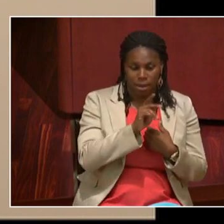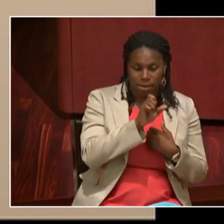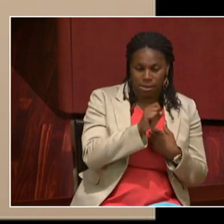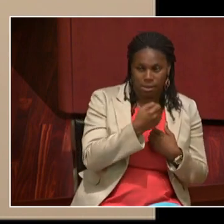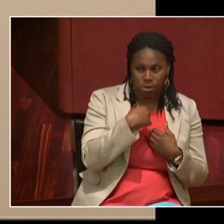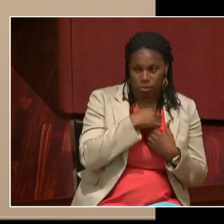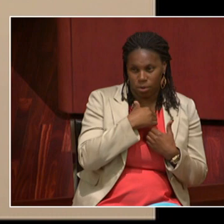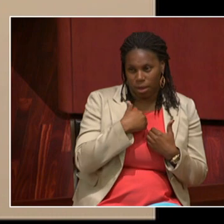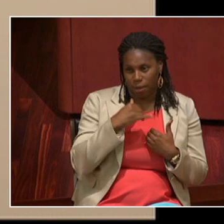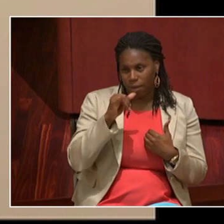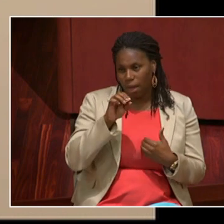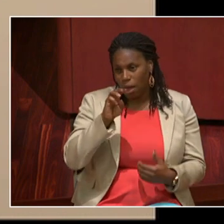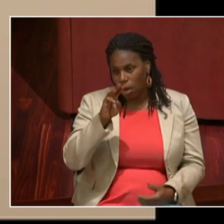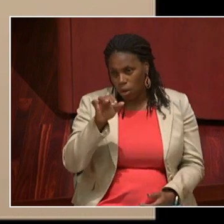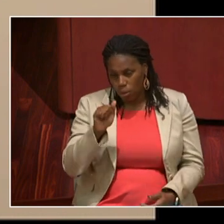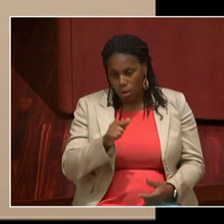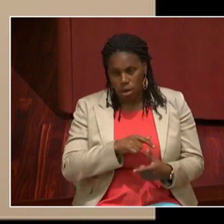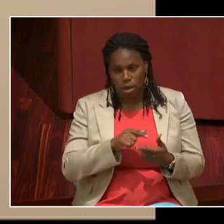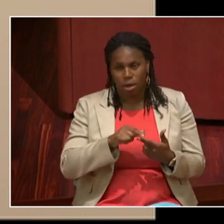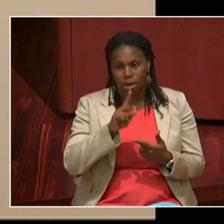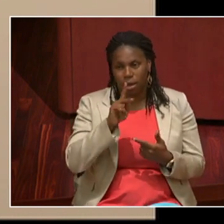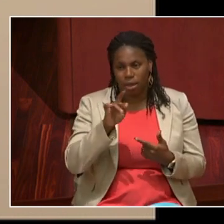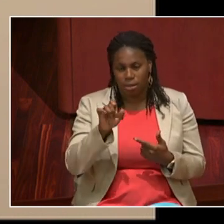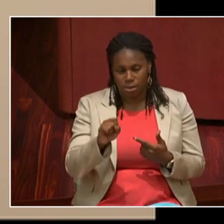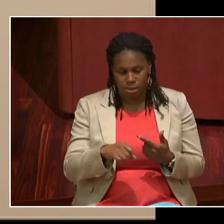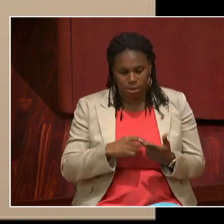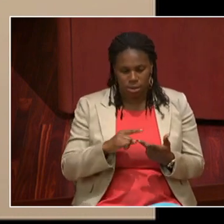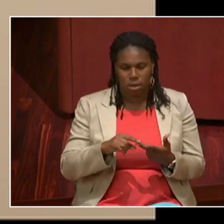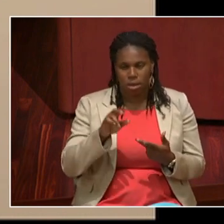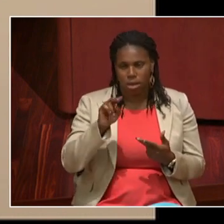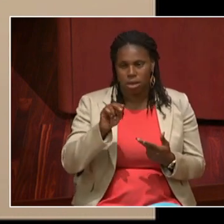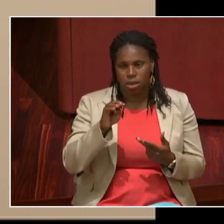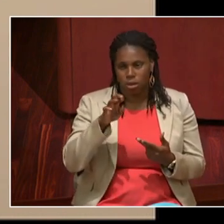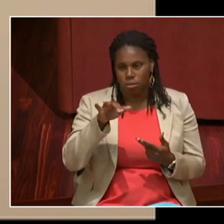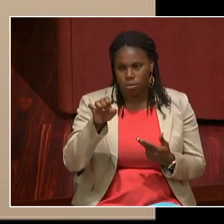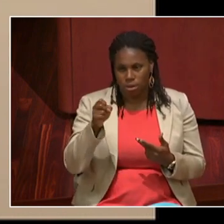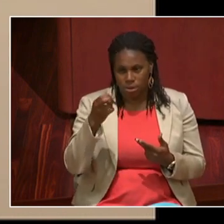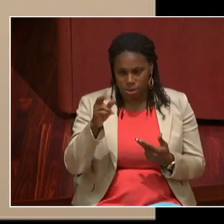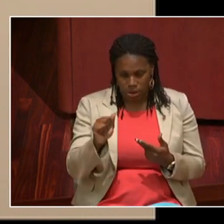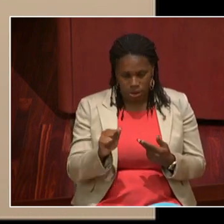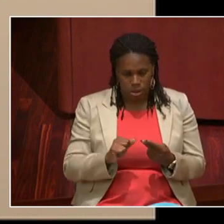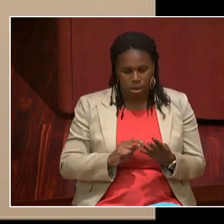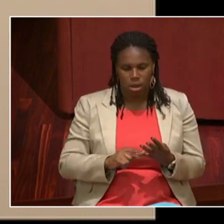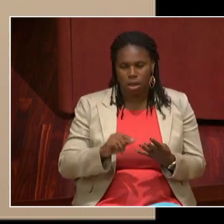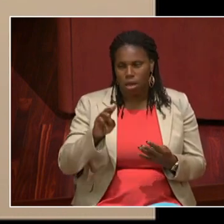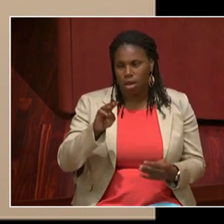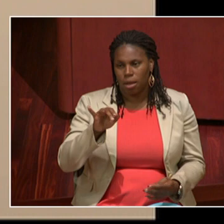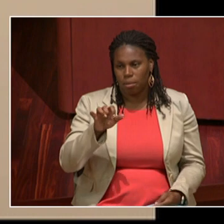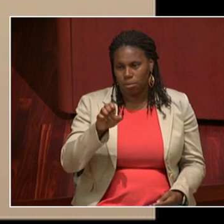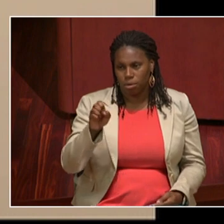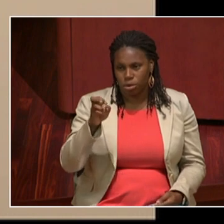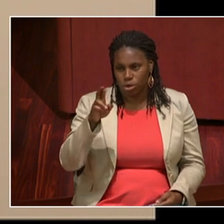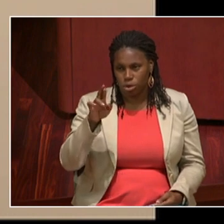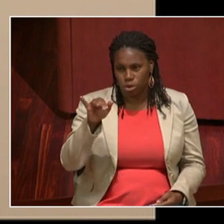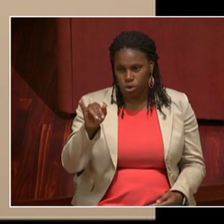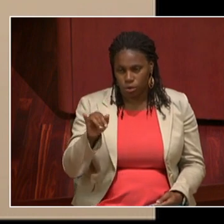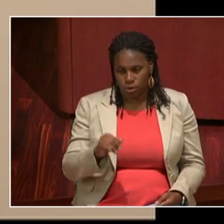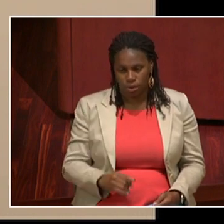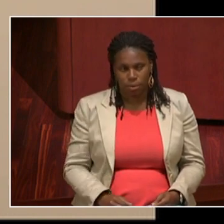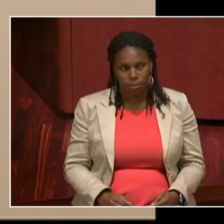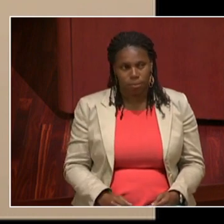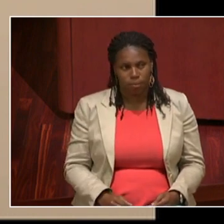for Iowa, Kansas, Nebraska, and Missouri. And we also, in some cases, for example,